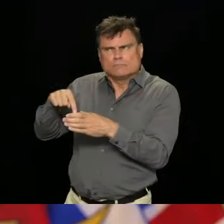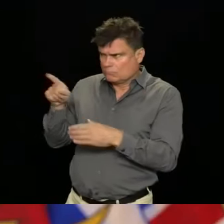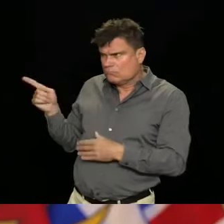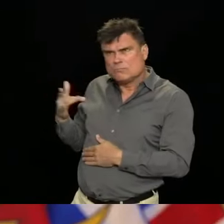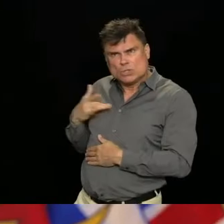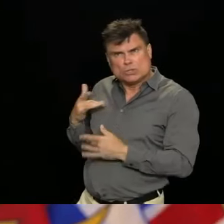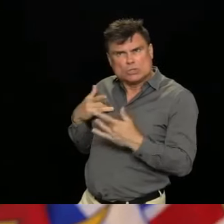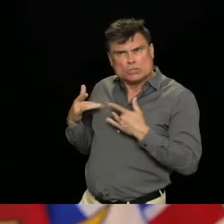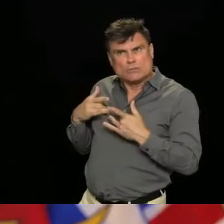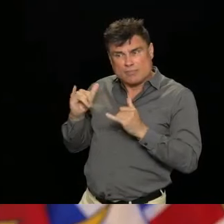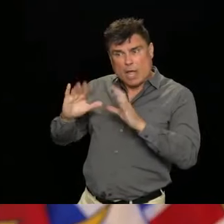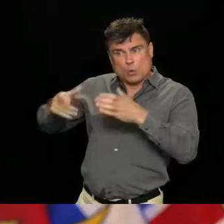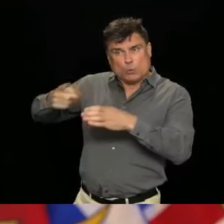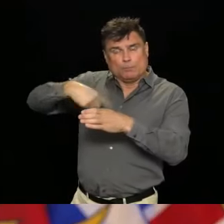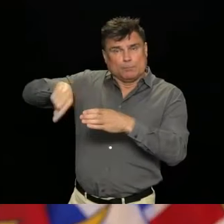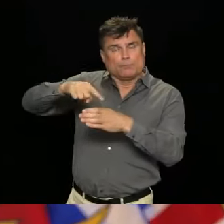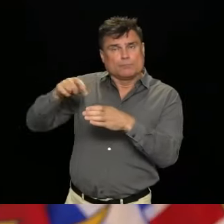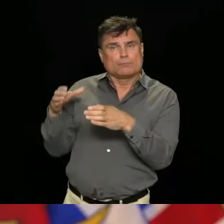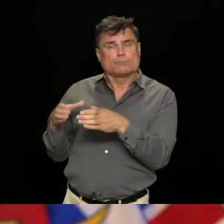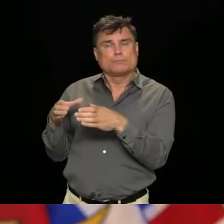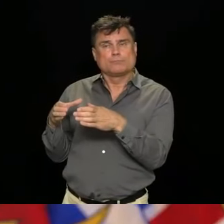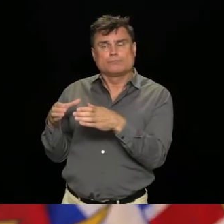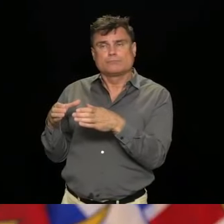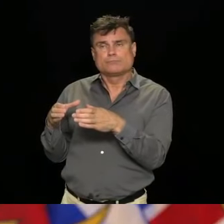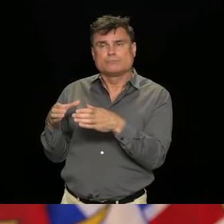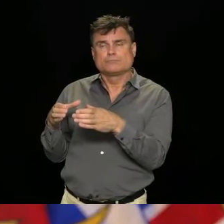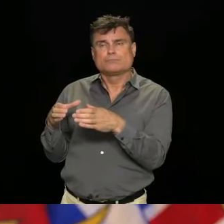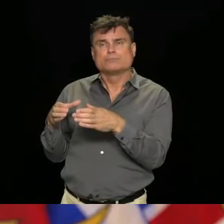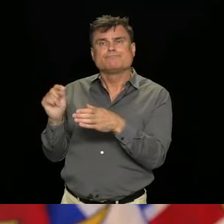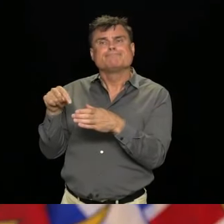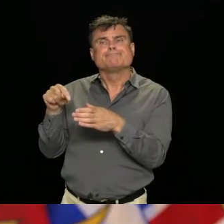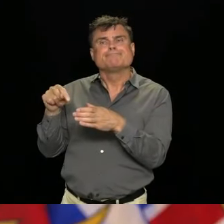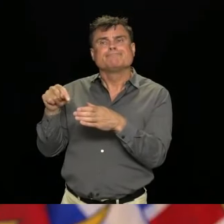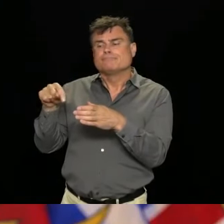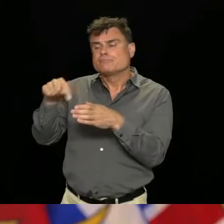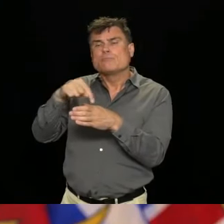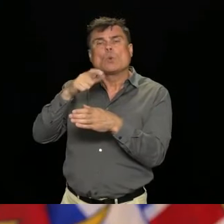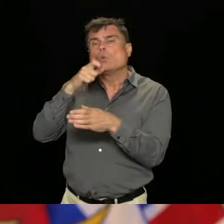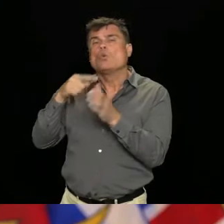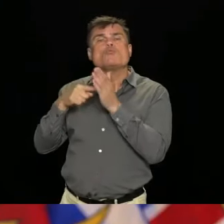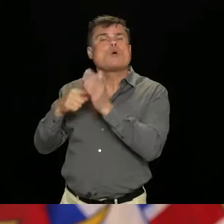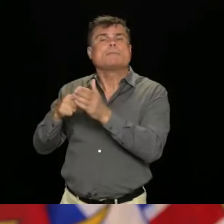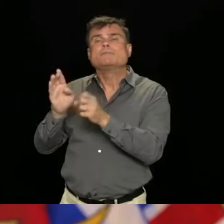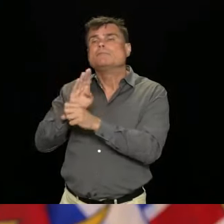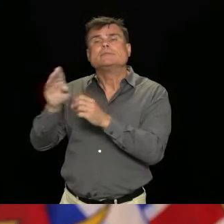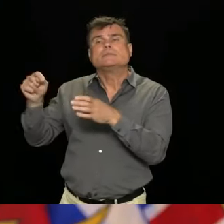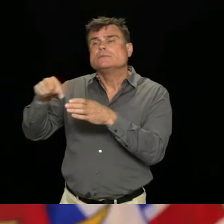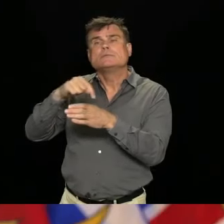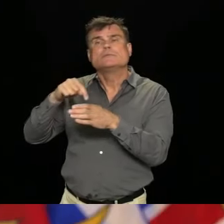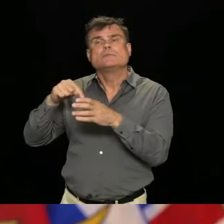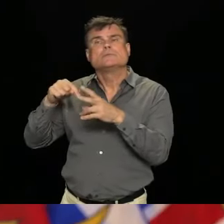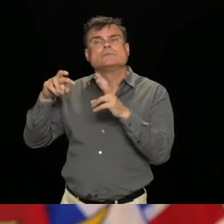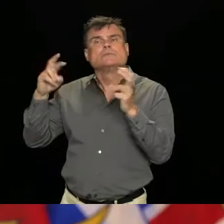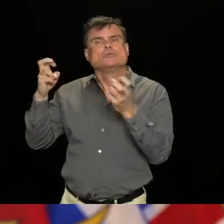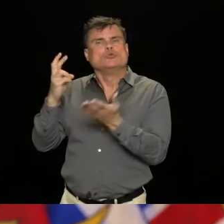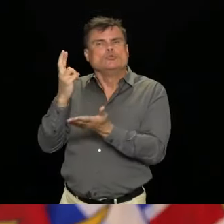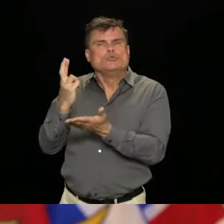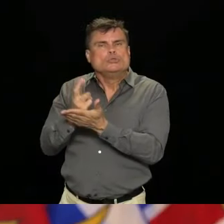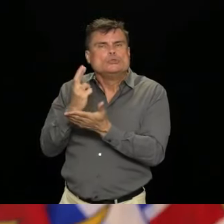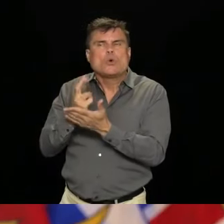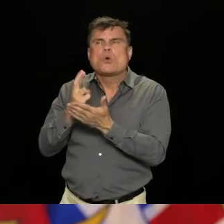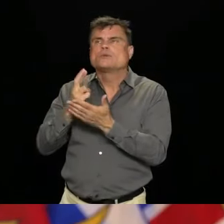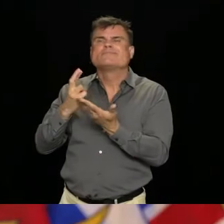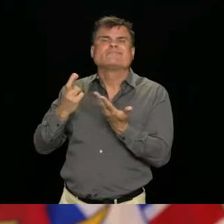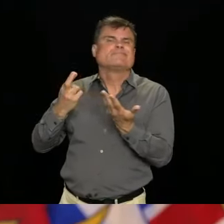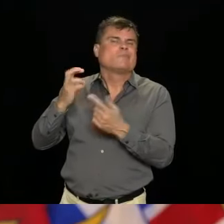Does it concern you that this group seems heavily weighted toward the resource industries, which contribute exactly the same